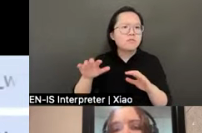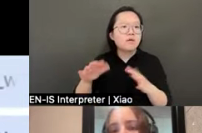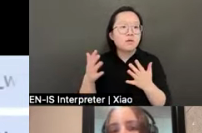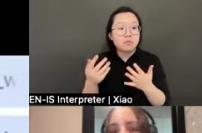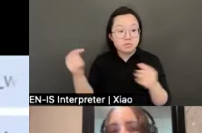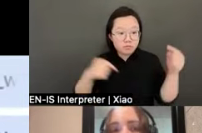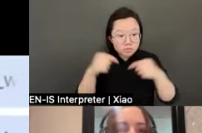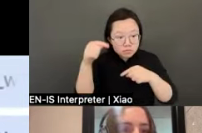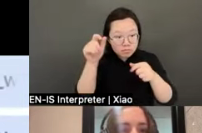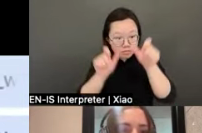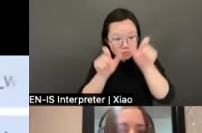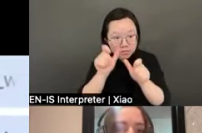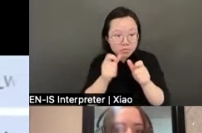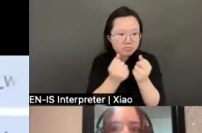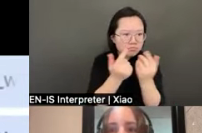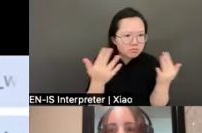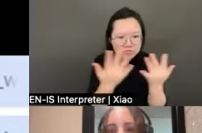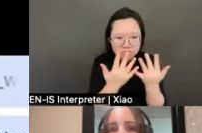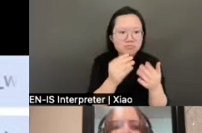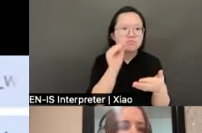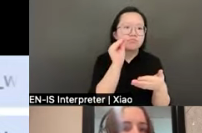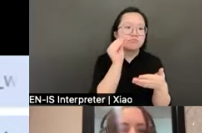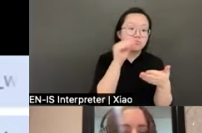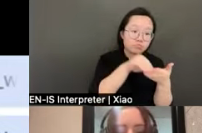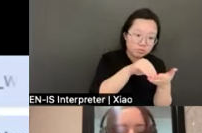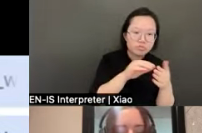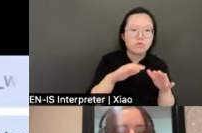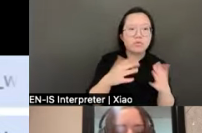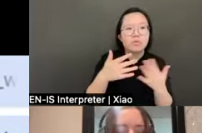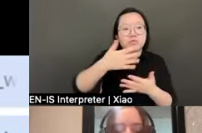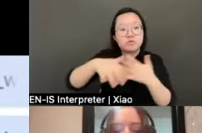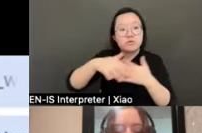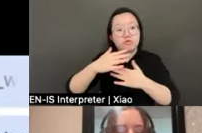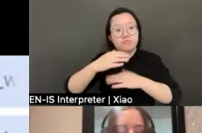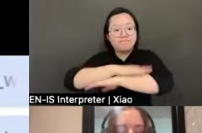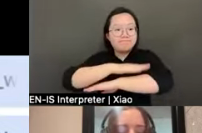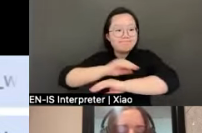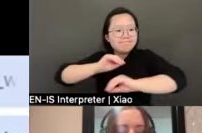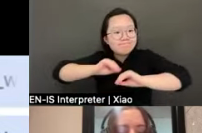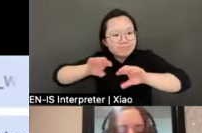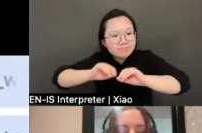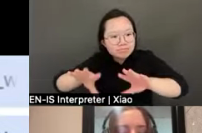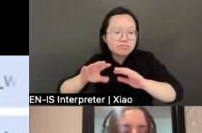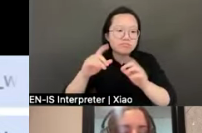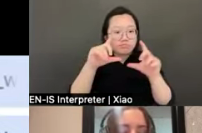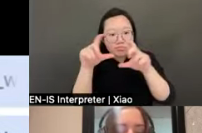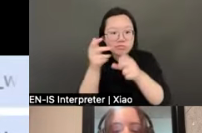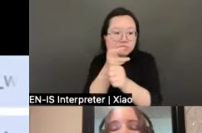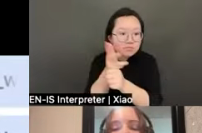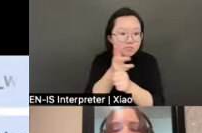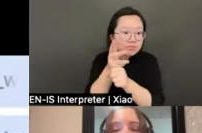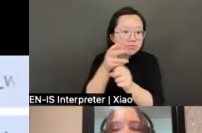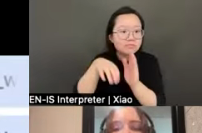if you do a social media campaign, or like an online campaign of any sort, it can be media